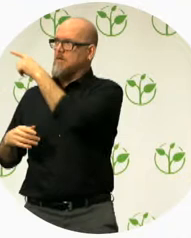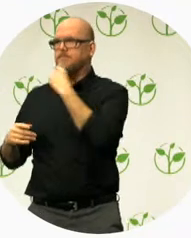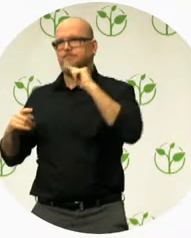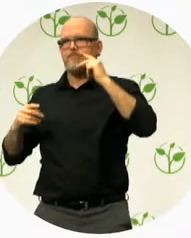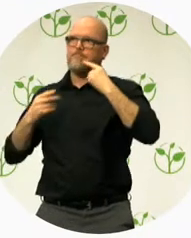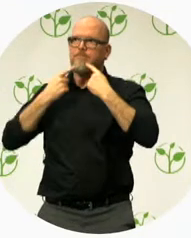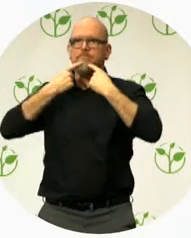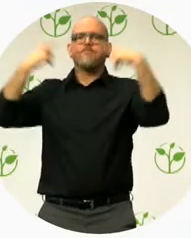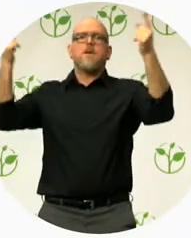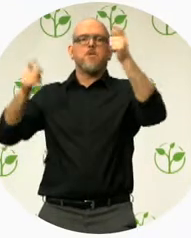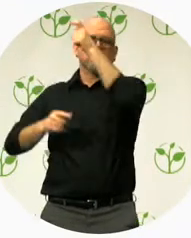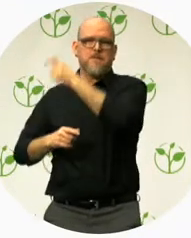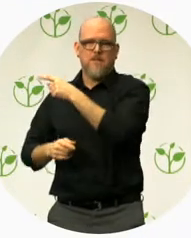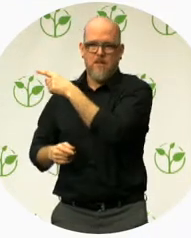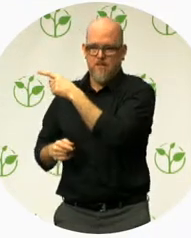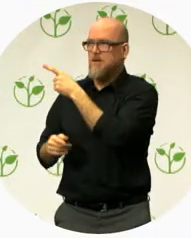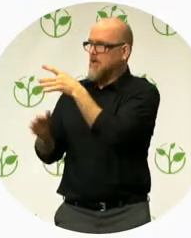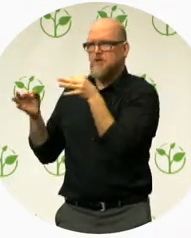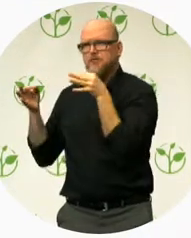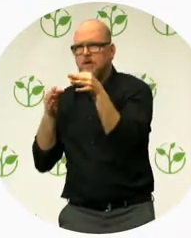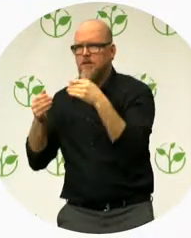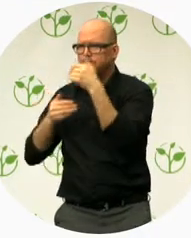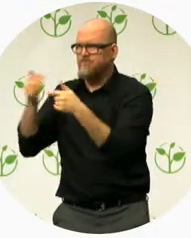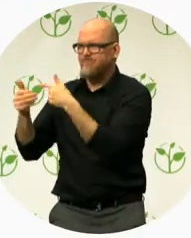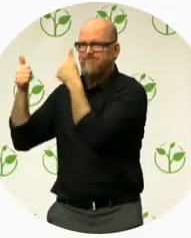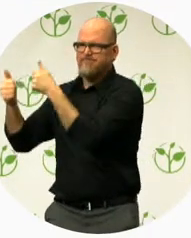we live at a moment in time that